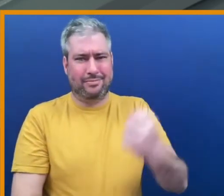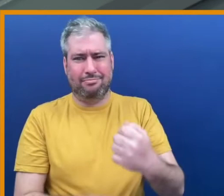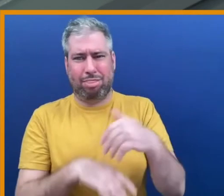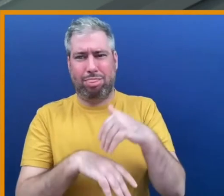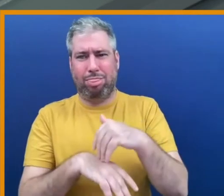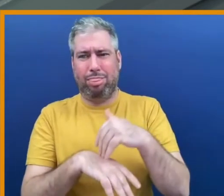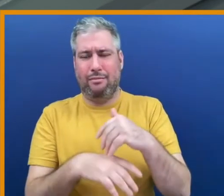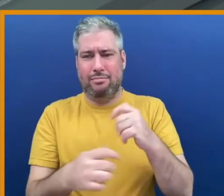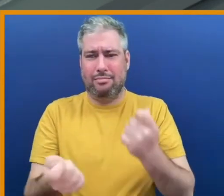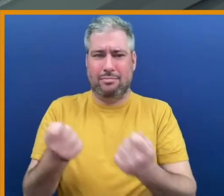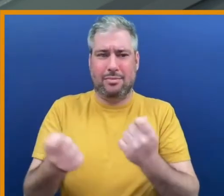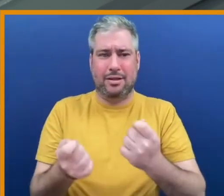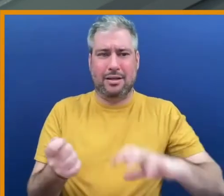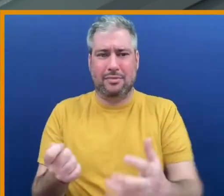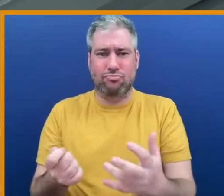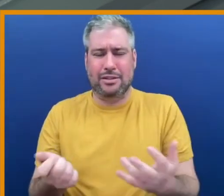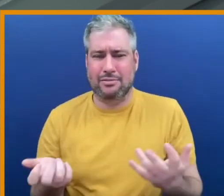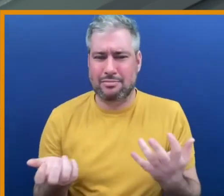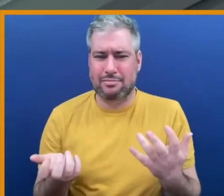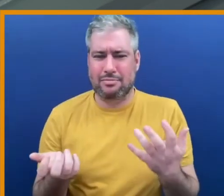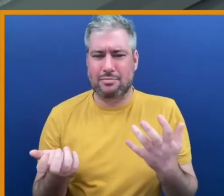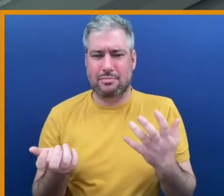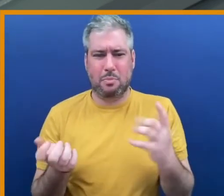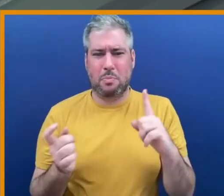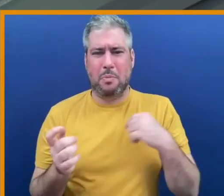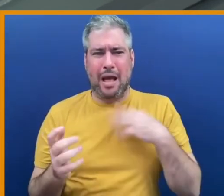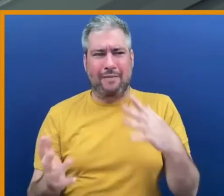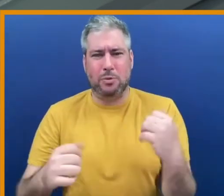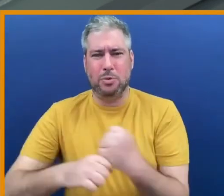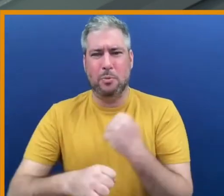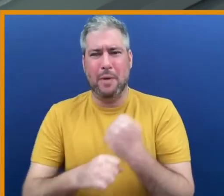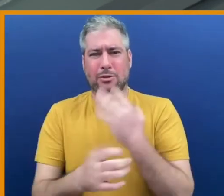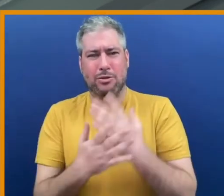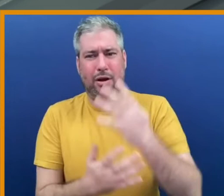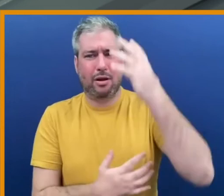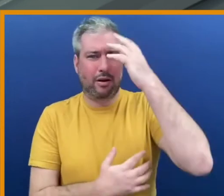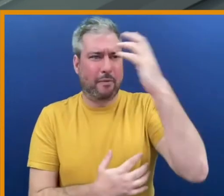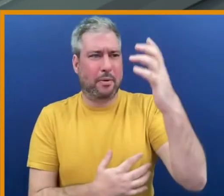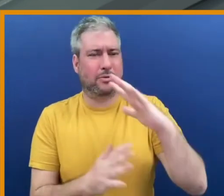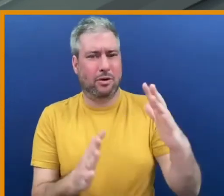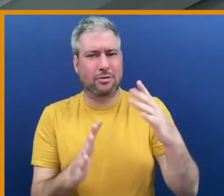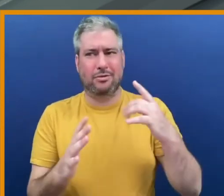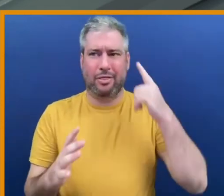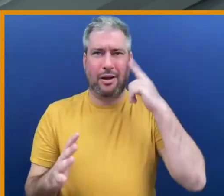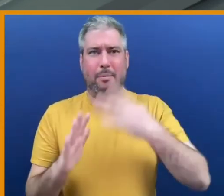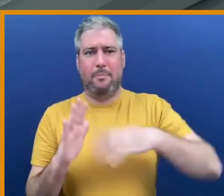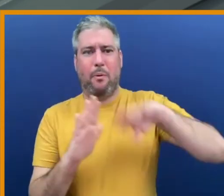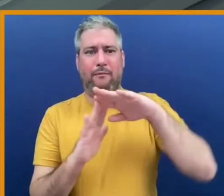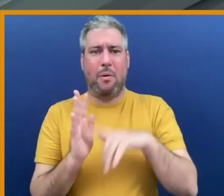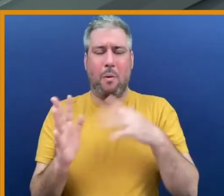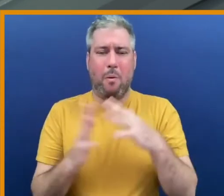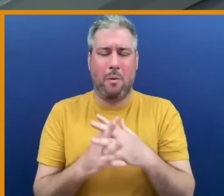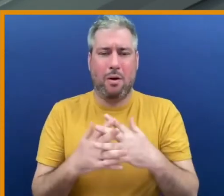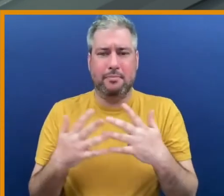have governments that don't act above the law? And as Liberal Democrats, we tend to enjoy thinking